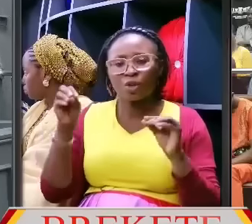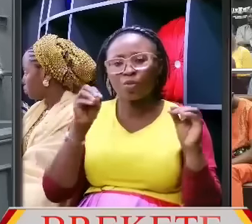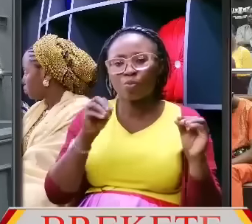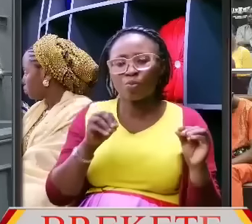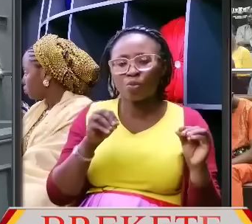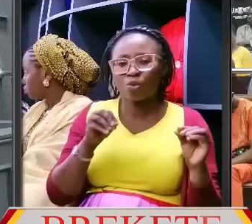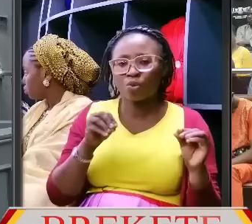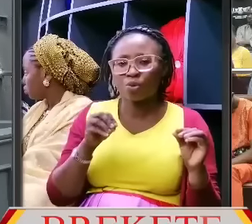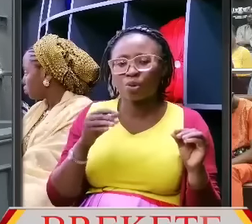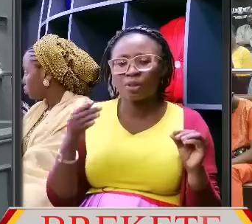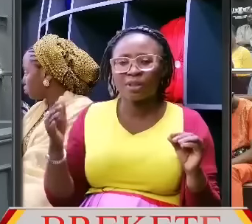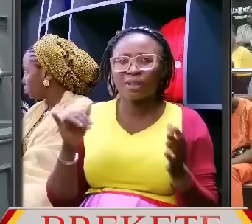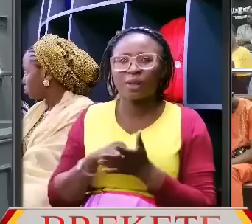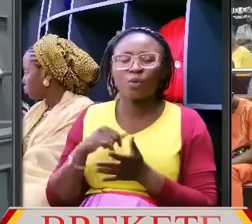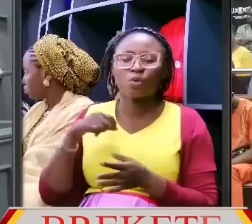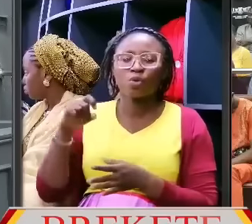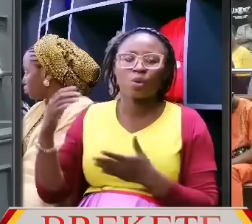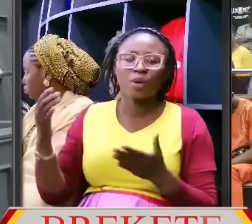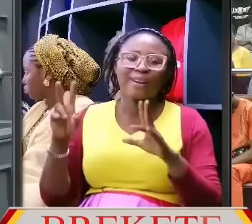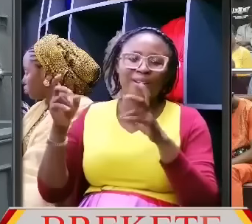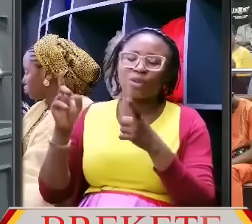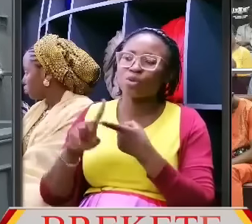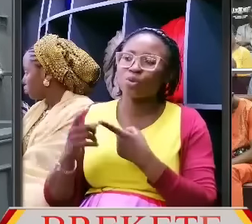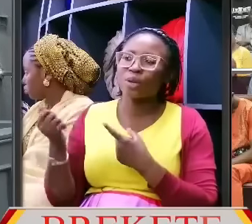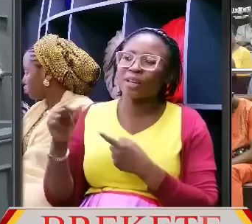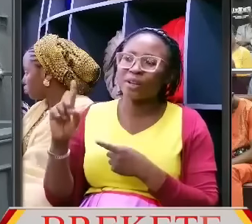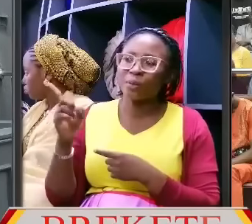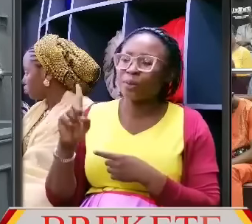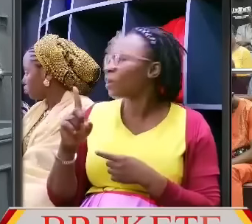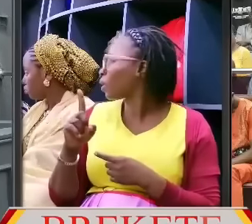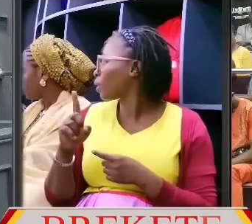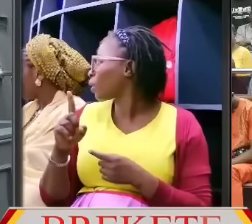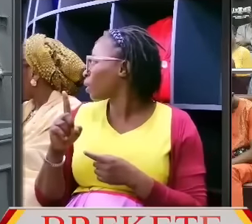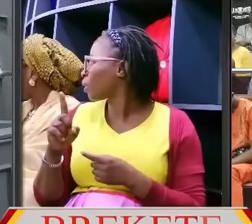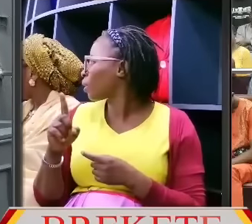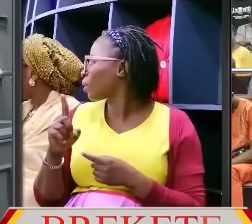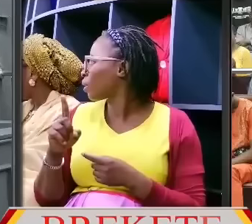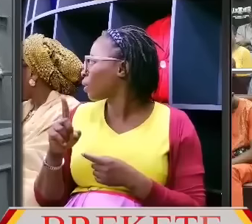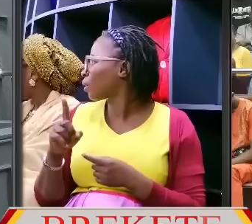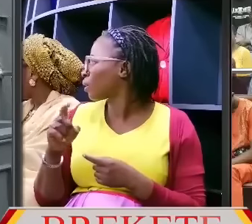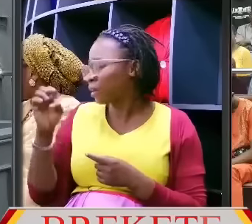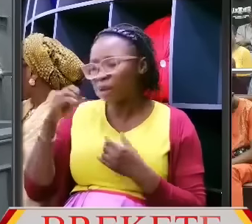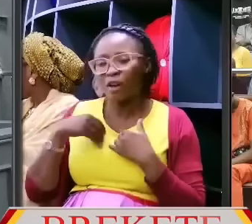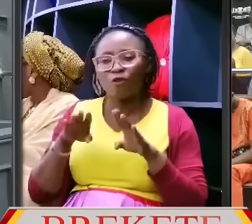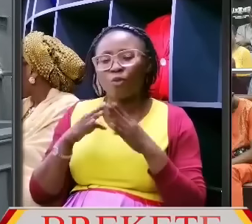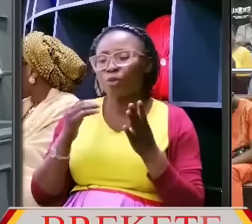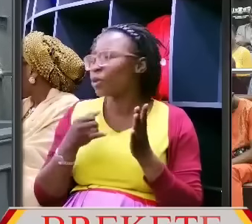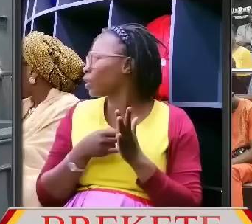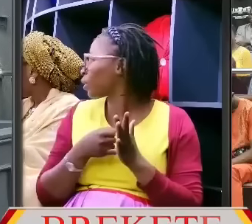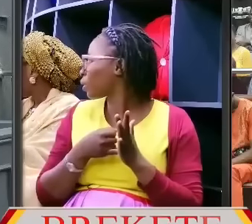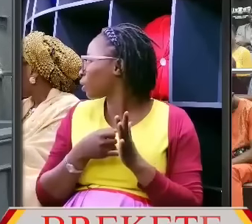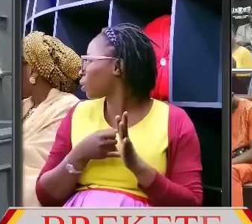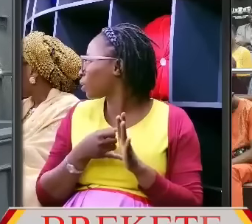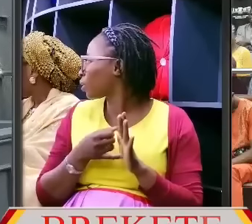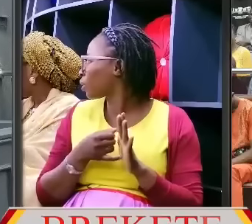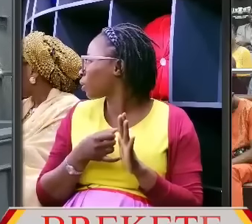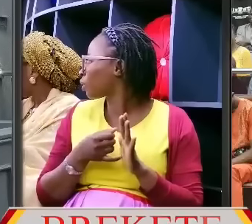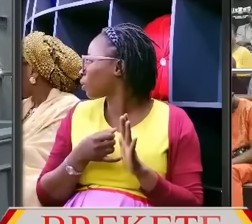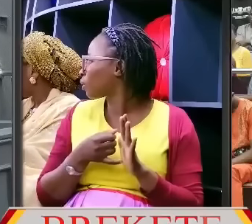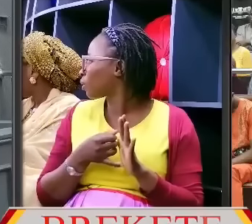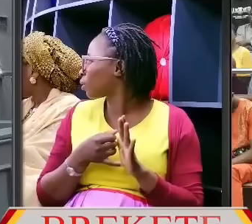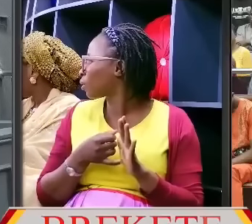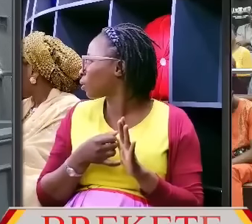make you carry the case go anywhere. They say they don't open them now. This way I don't open. I don't. He don't tell her. You don't share